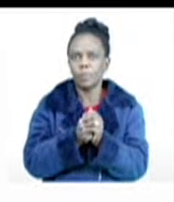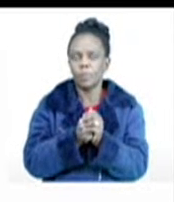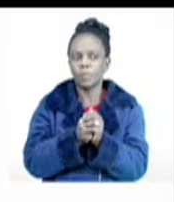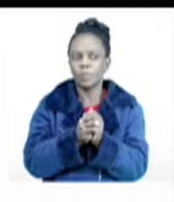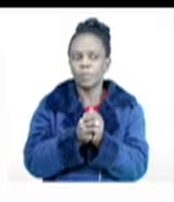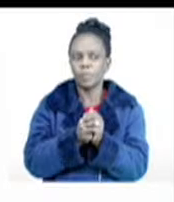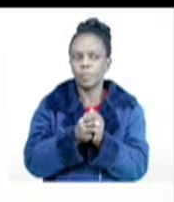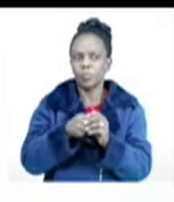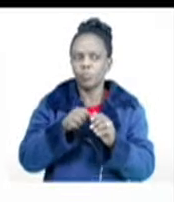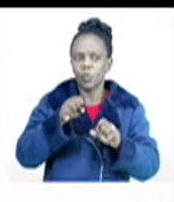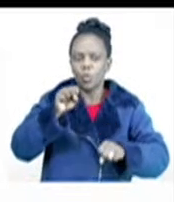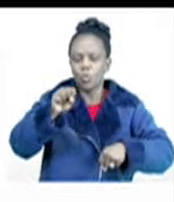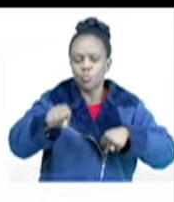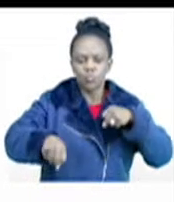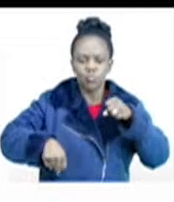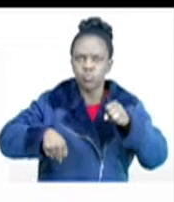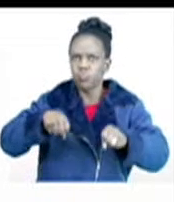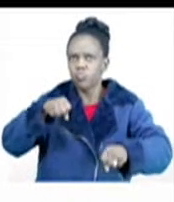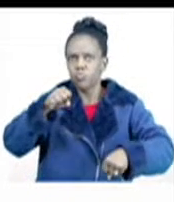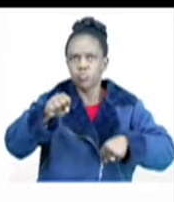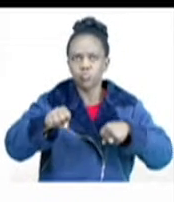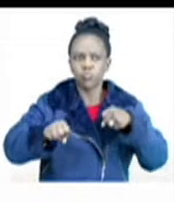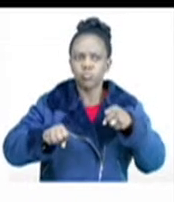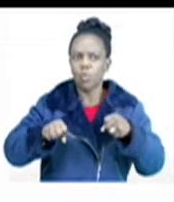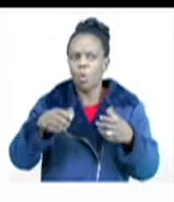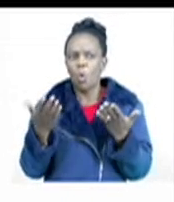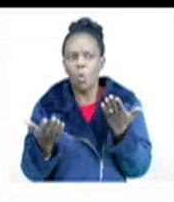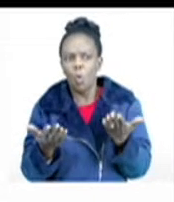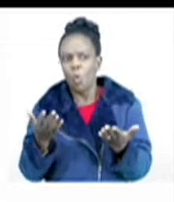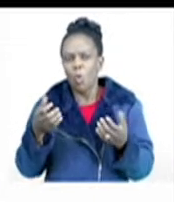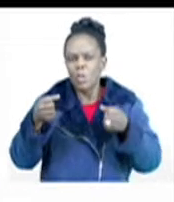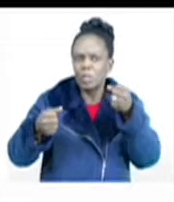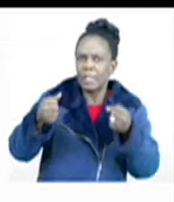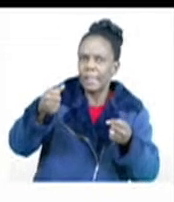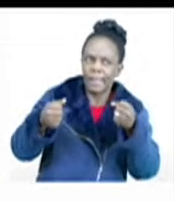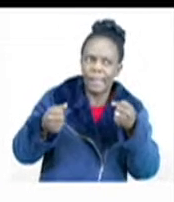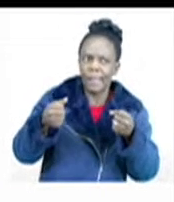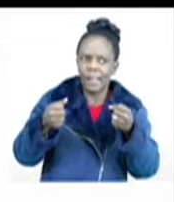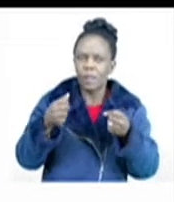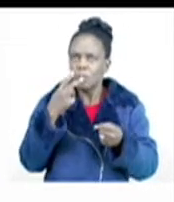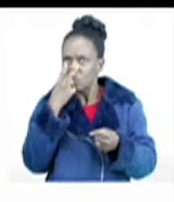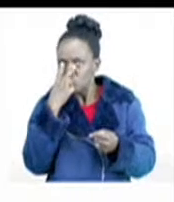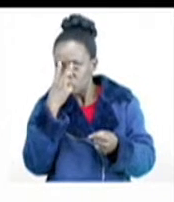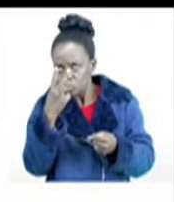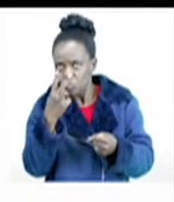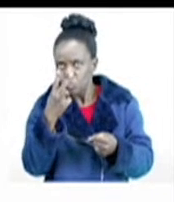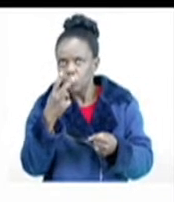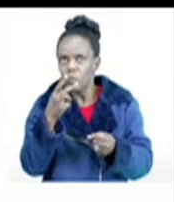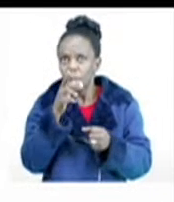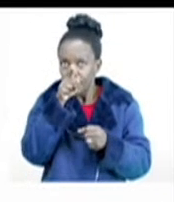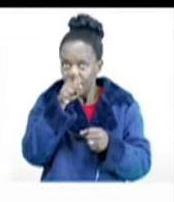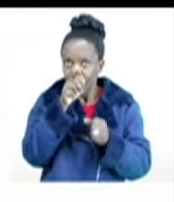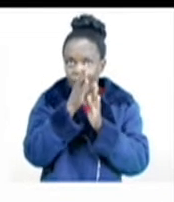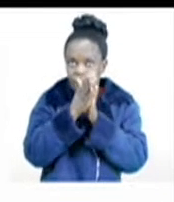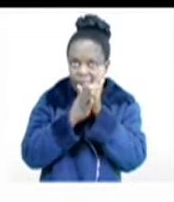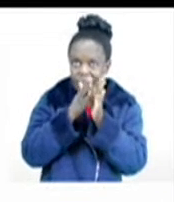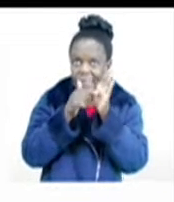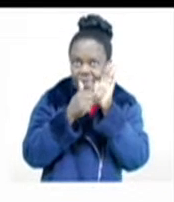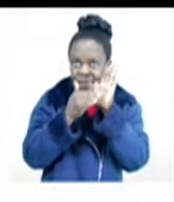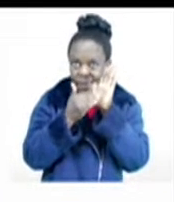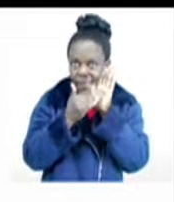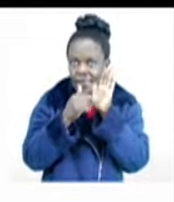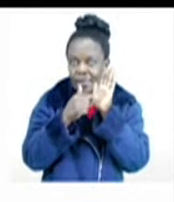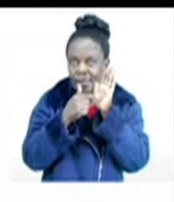van, you must make sure that when you do see this sign, you must stop. The stop sign